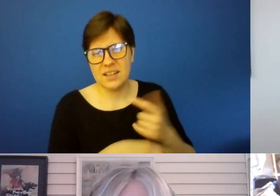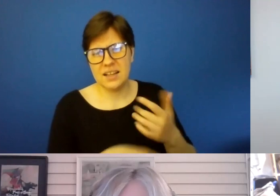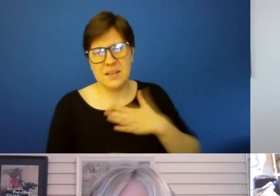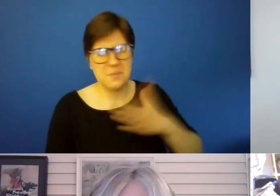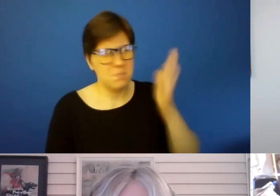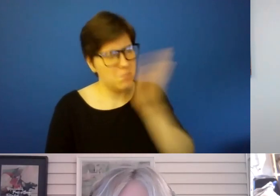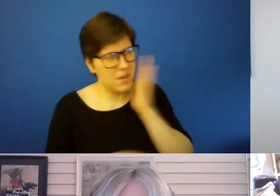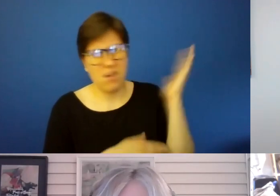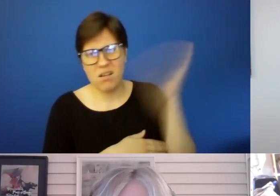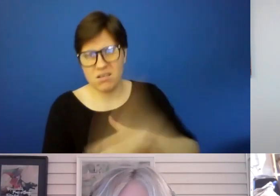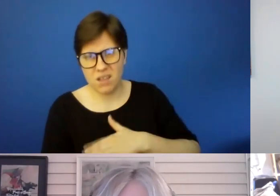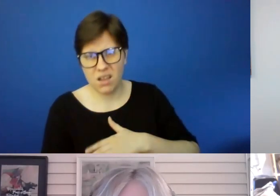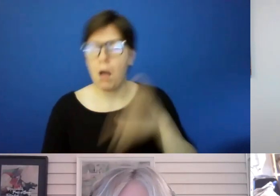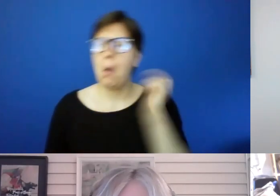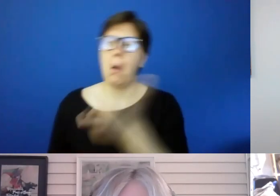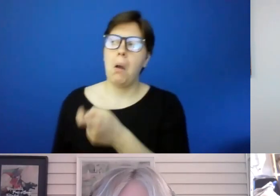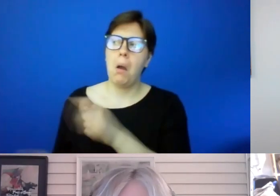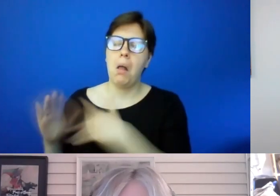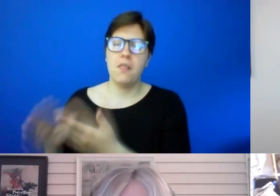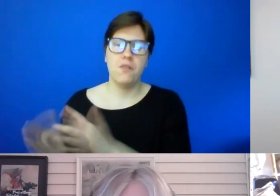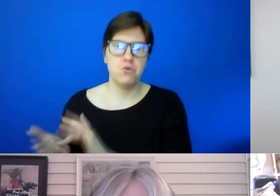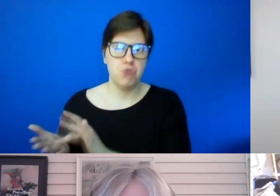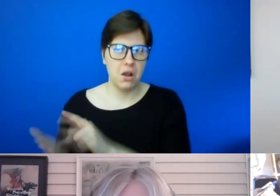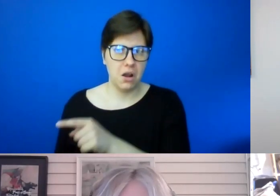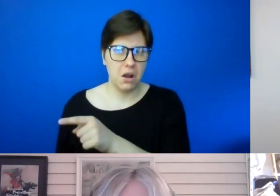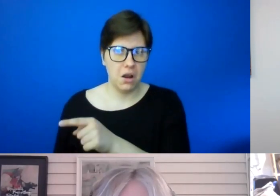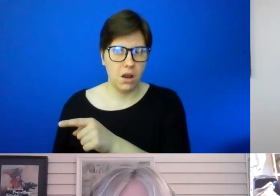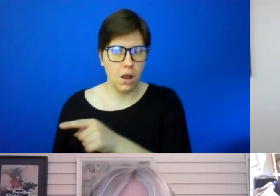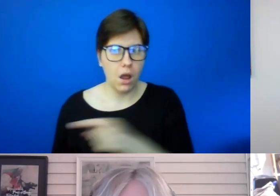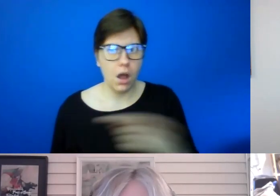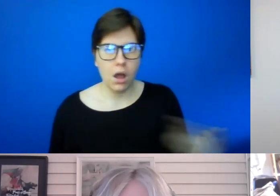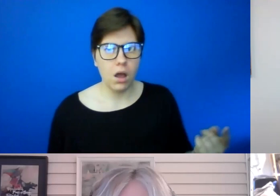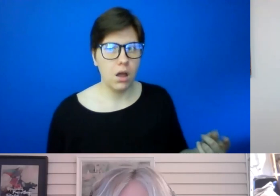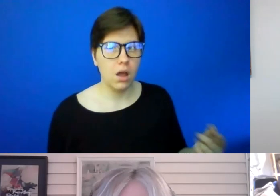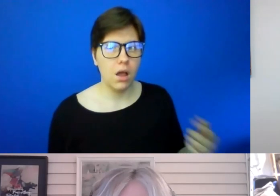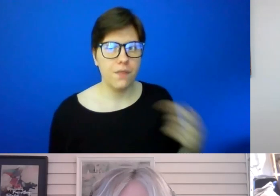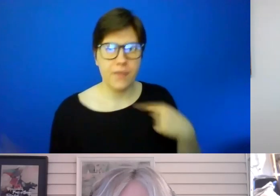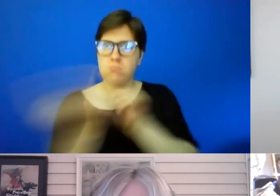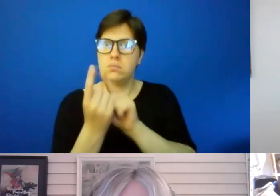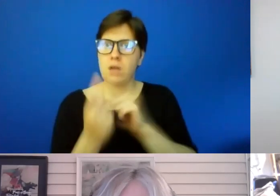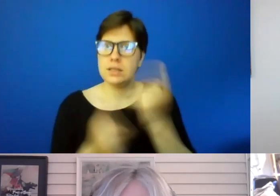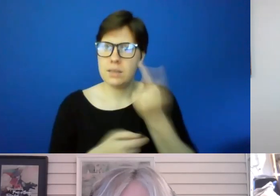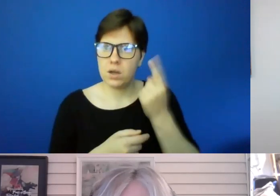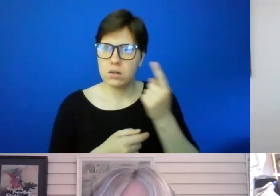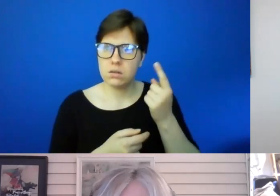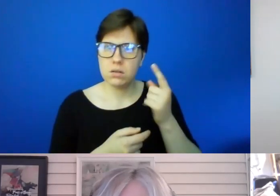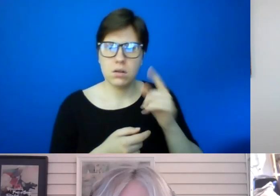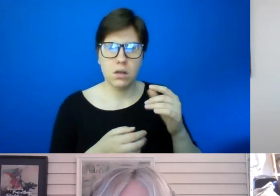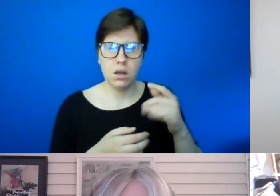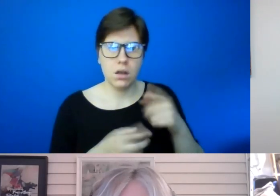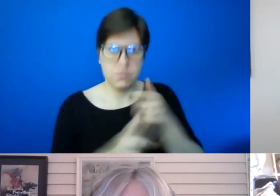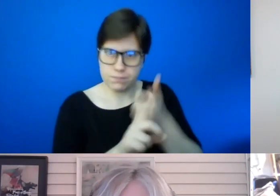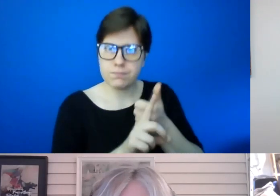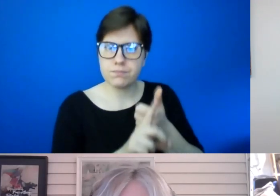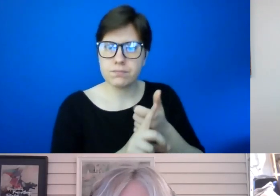bed, and they come upon someone who is incontinent and can't get out of bed, and like